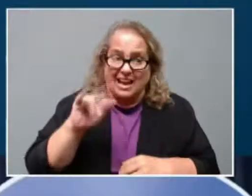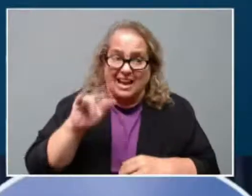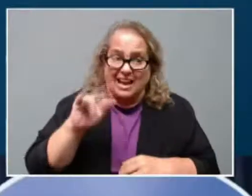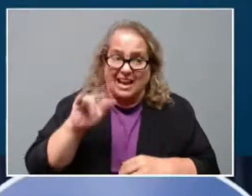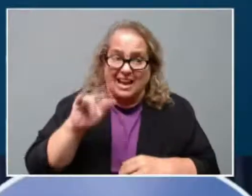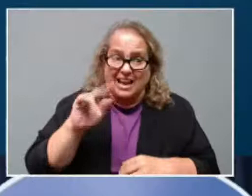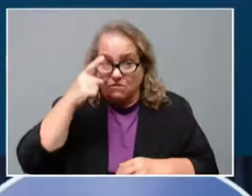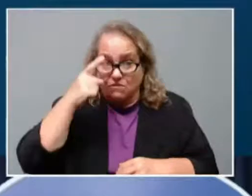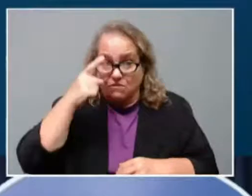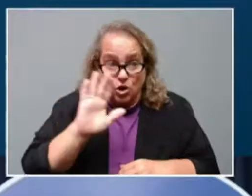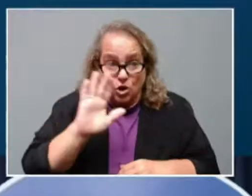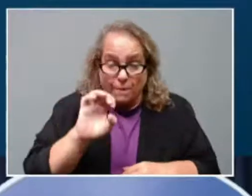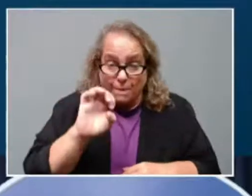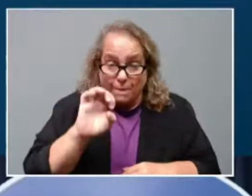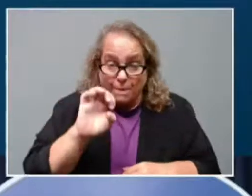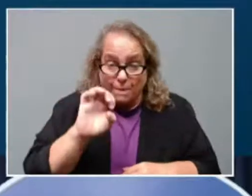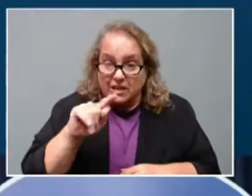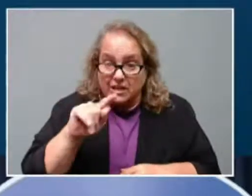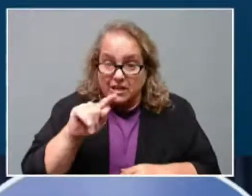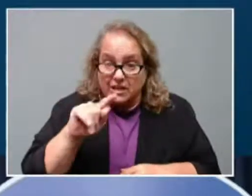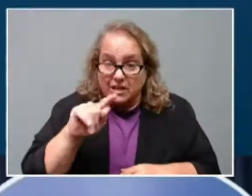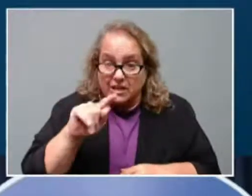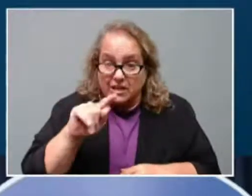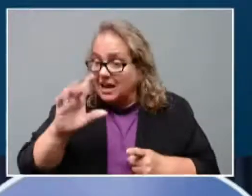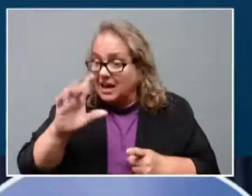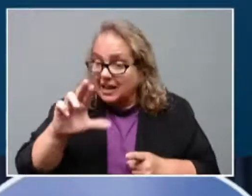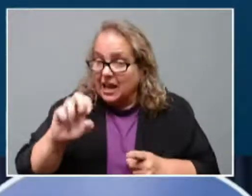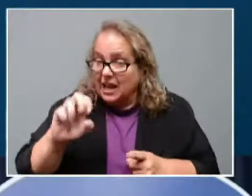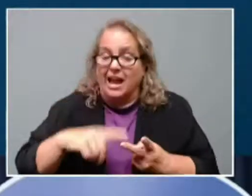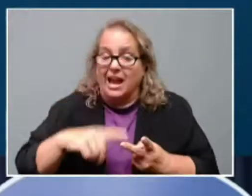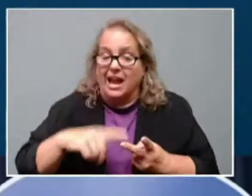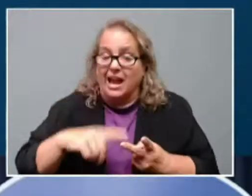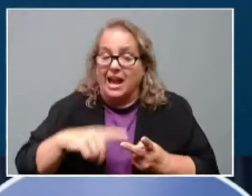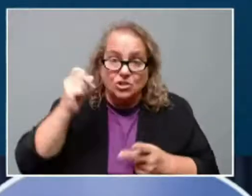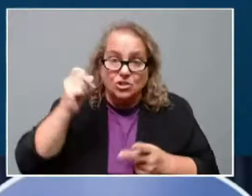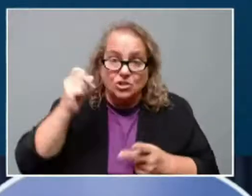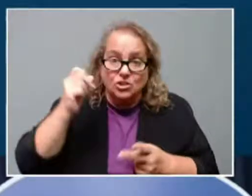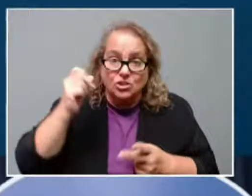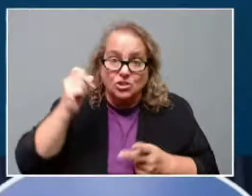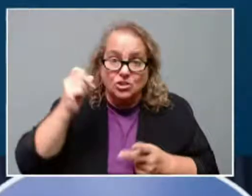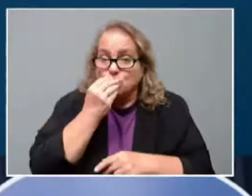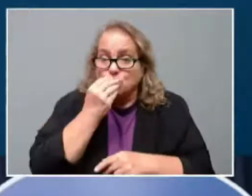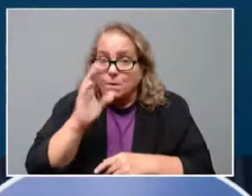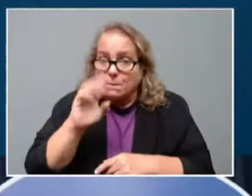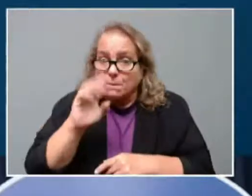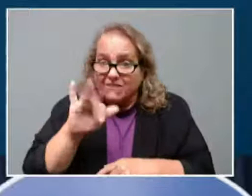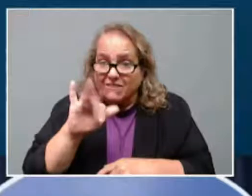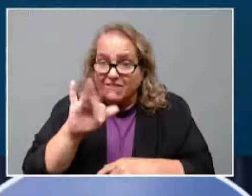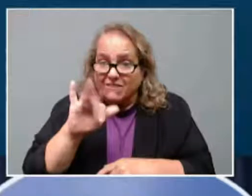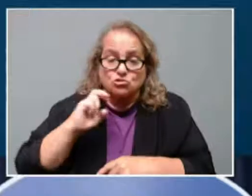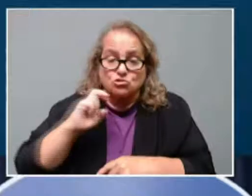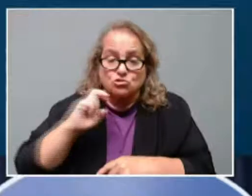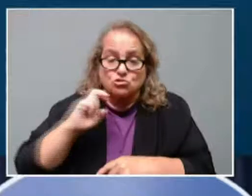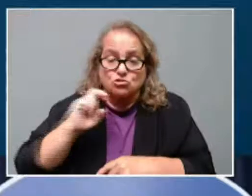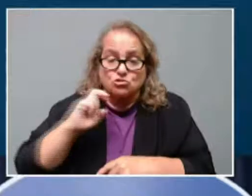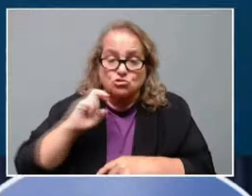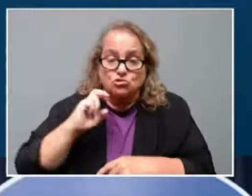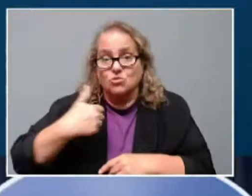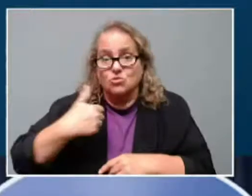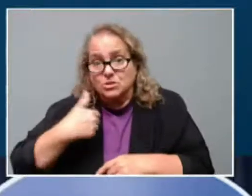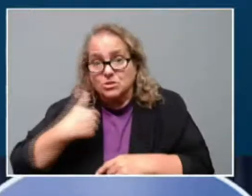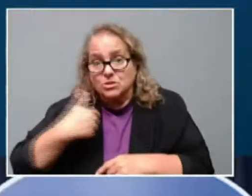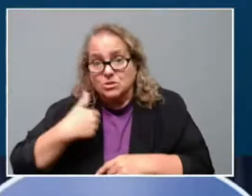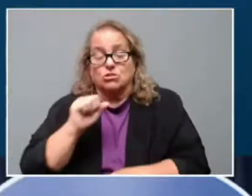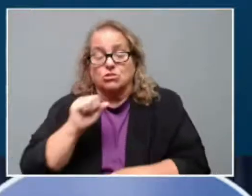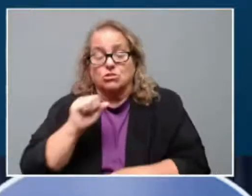information on child care, on elder care, on food benefits, on utility assistance, transportation, job training, and veterans benefits, all on